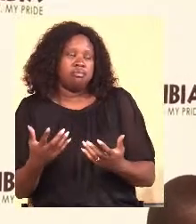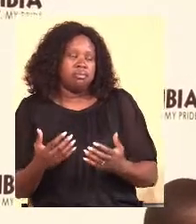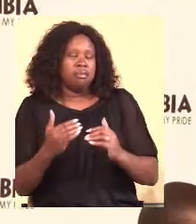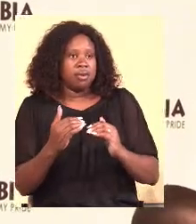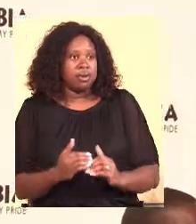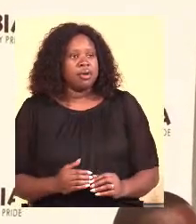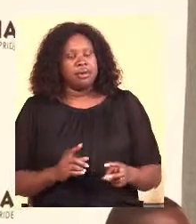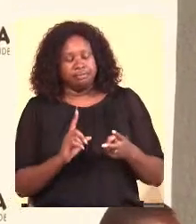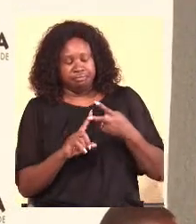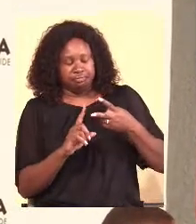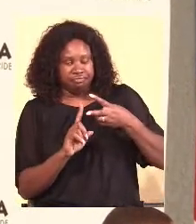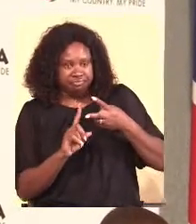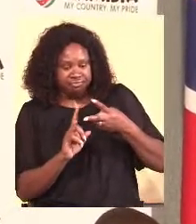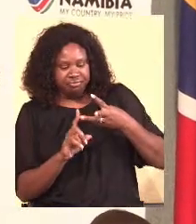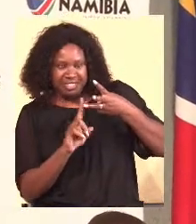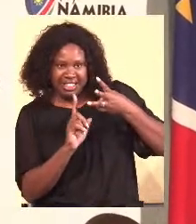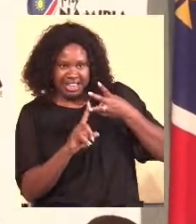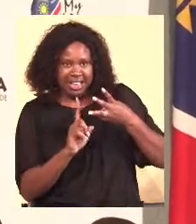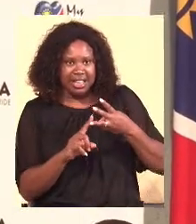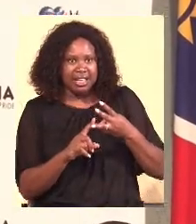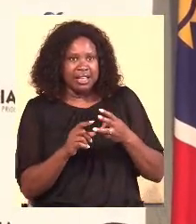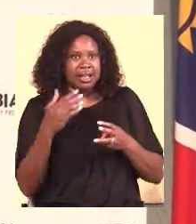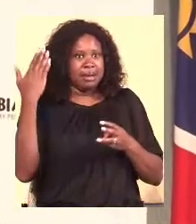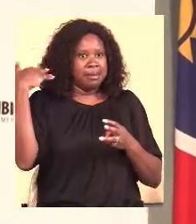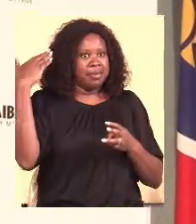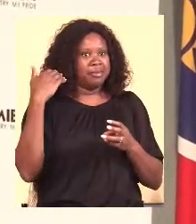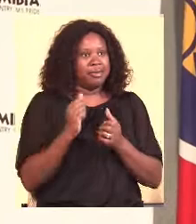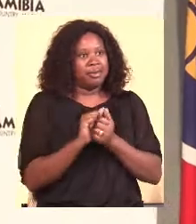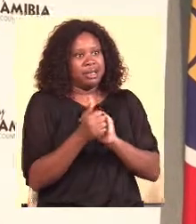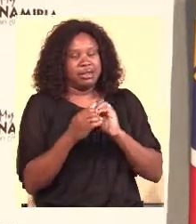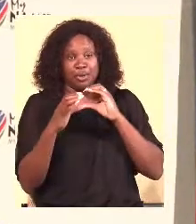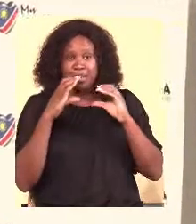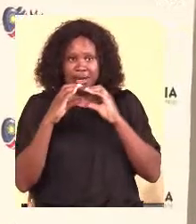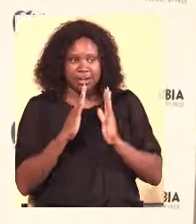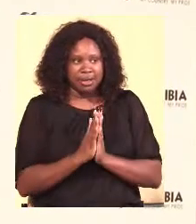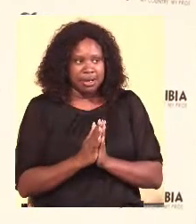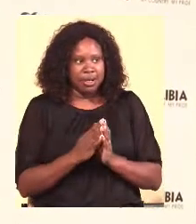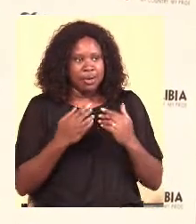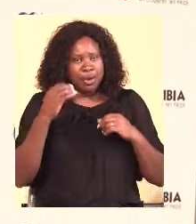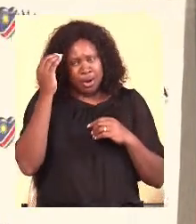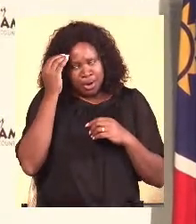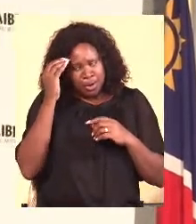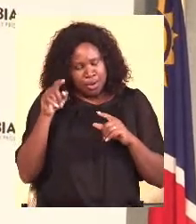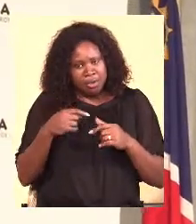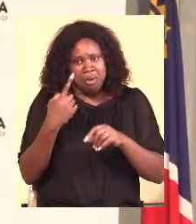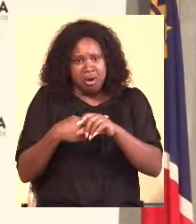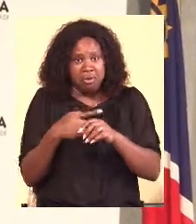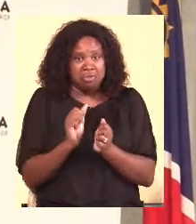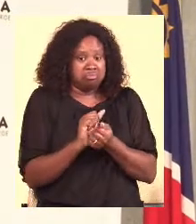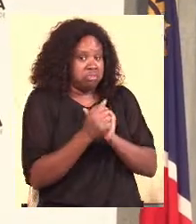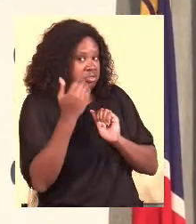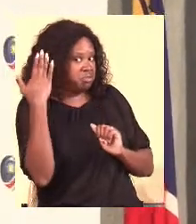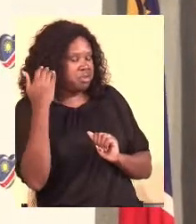3 is behavior change communication. As we know, knowing something doesn't always mean a change of